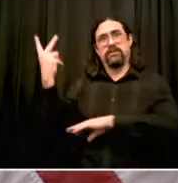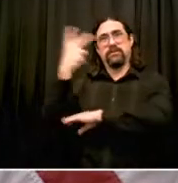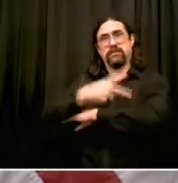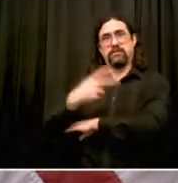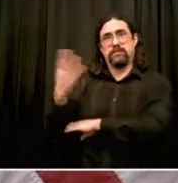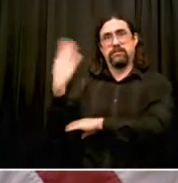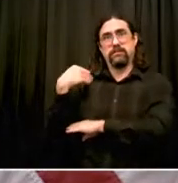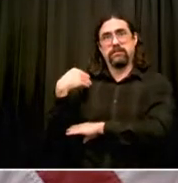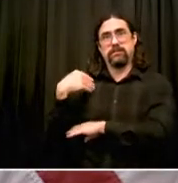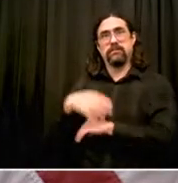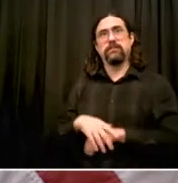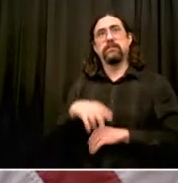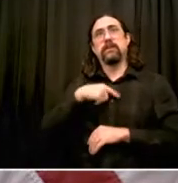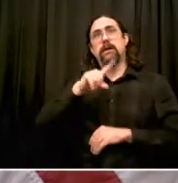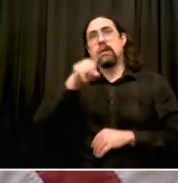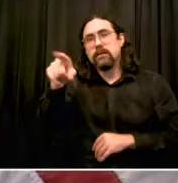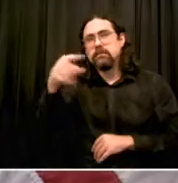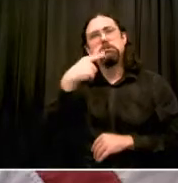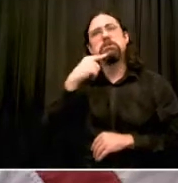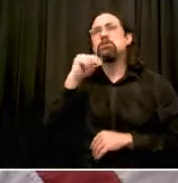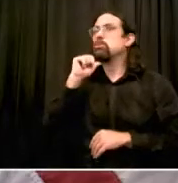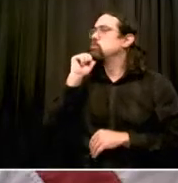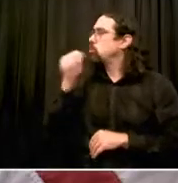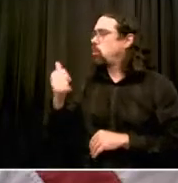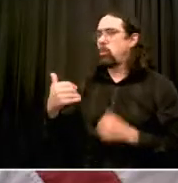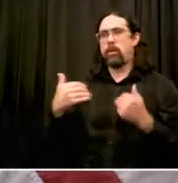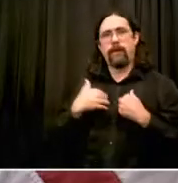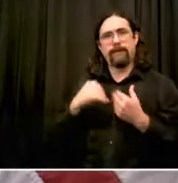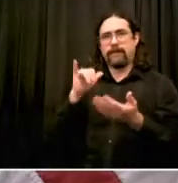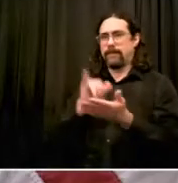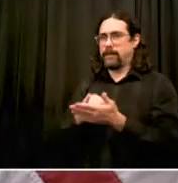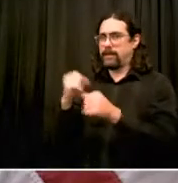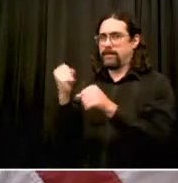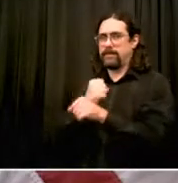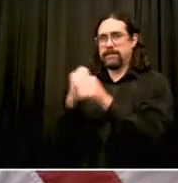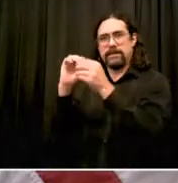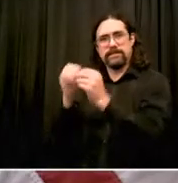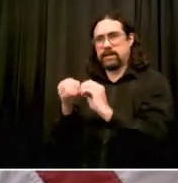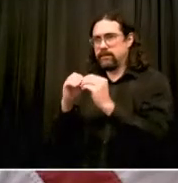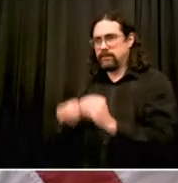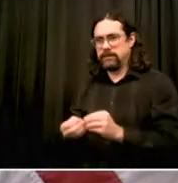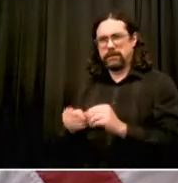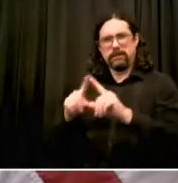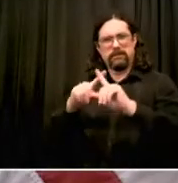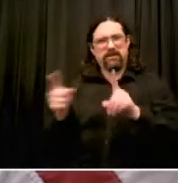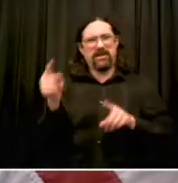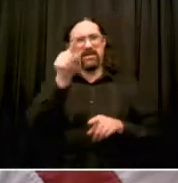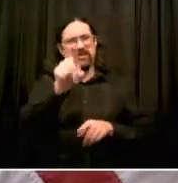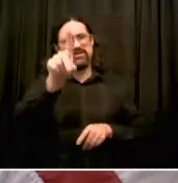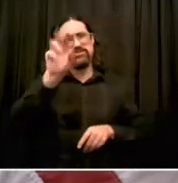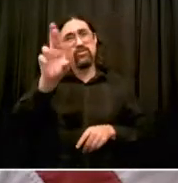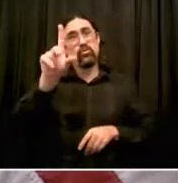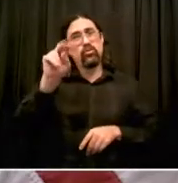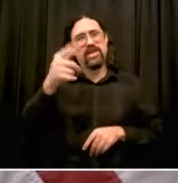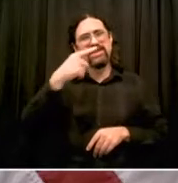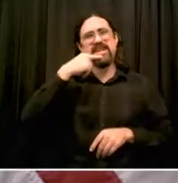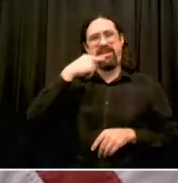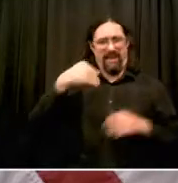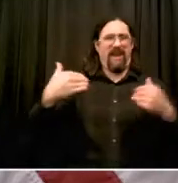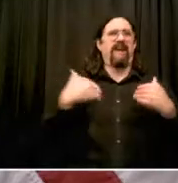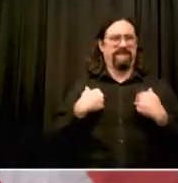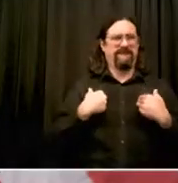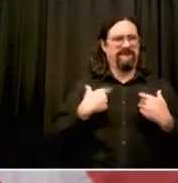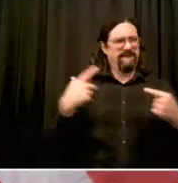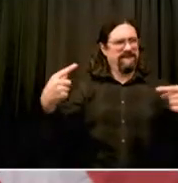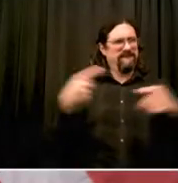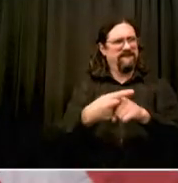it come down from? What was the worst average a week or two ago? Do either one of you have that number exactly? Mm-hmm. Go